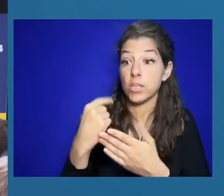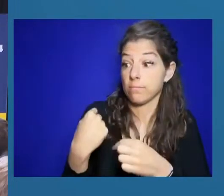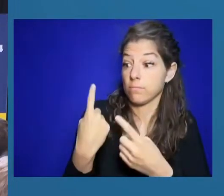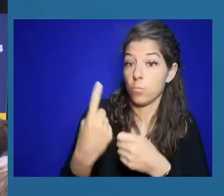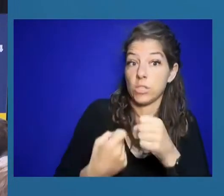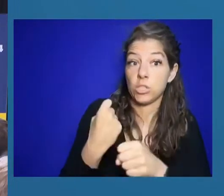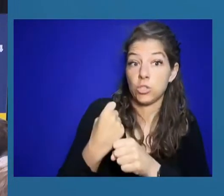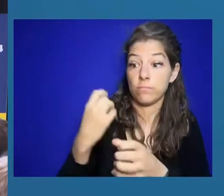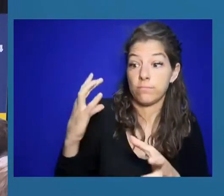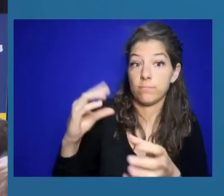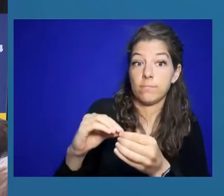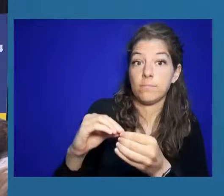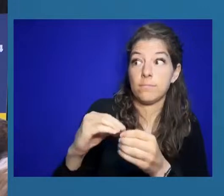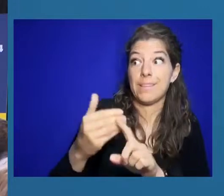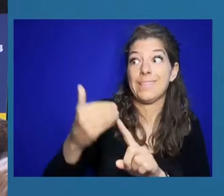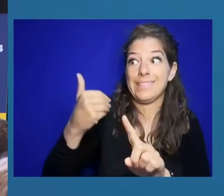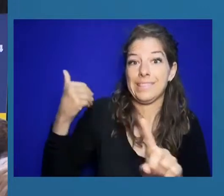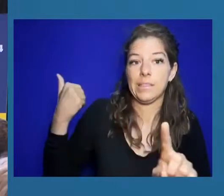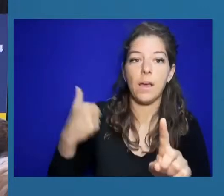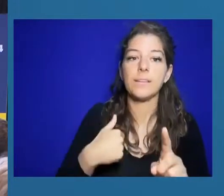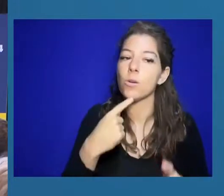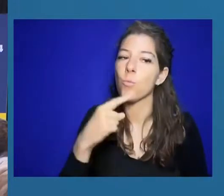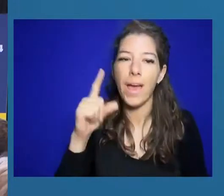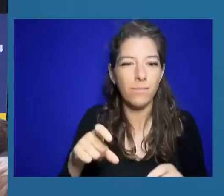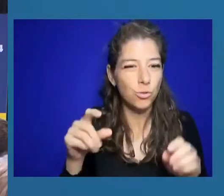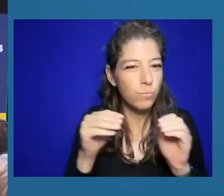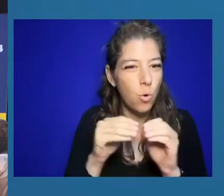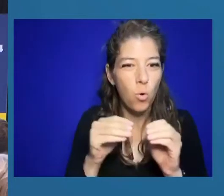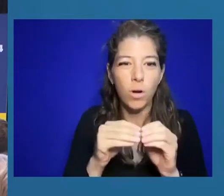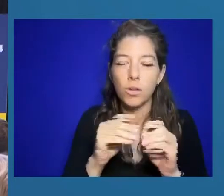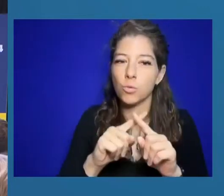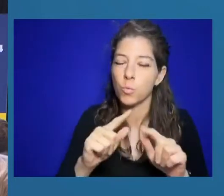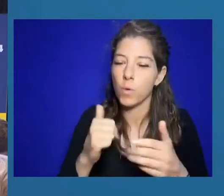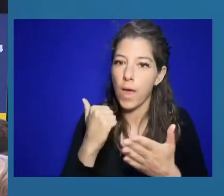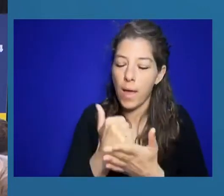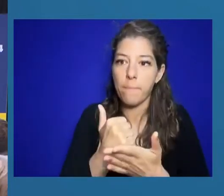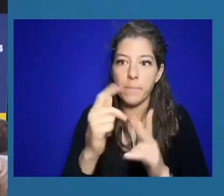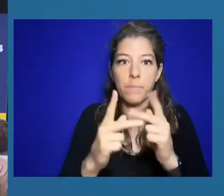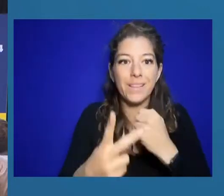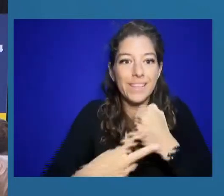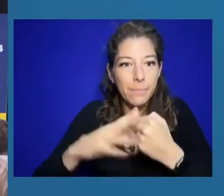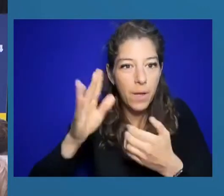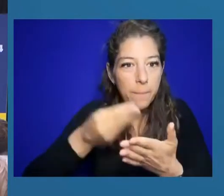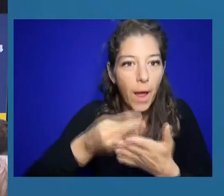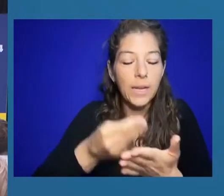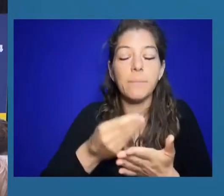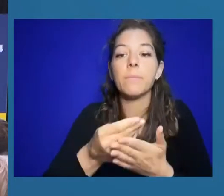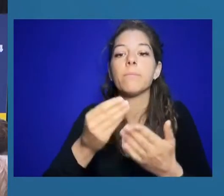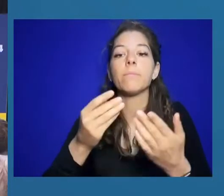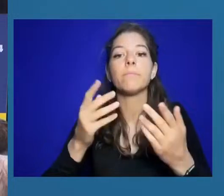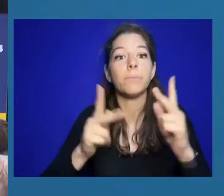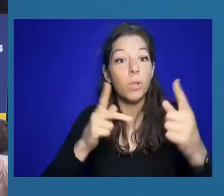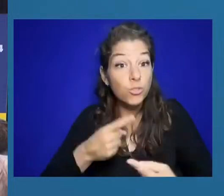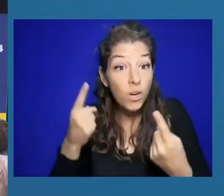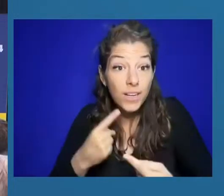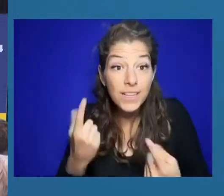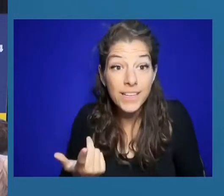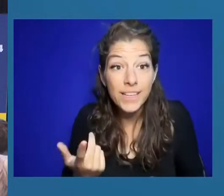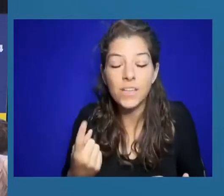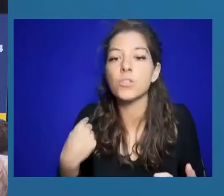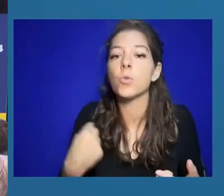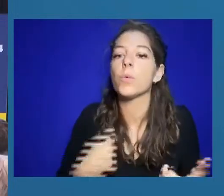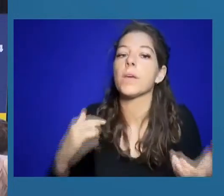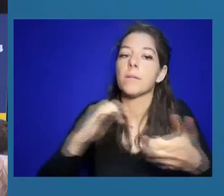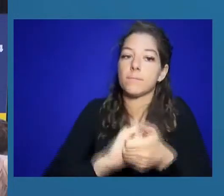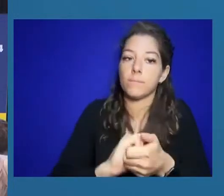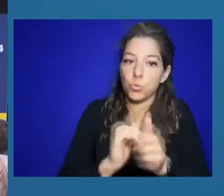the year before, I said, we have to do more to put money back in people's pockets. They're struggling. So we worked together.